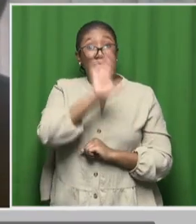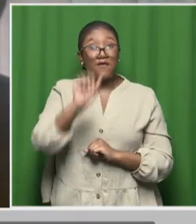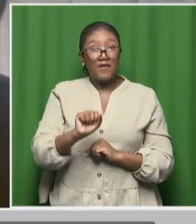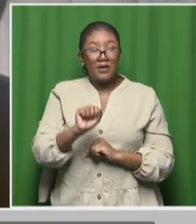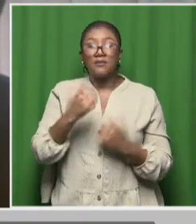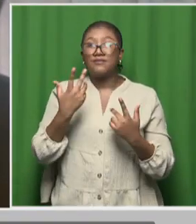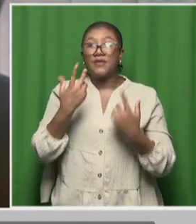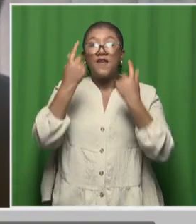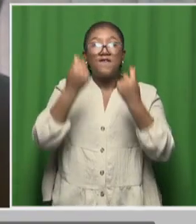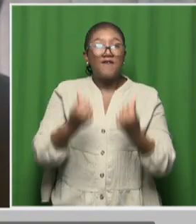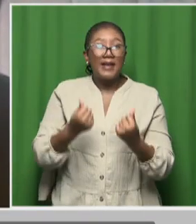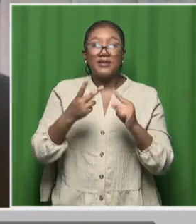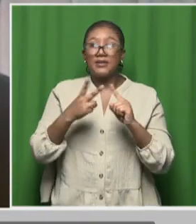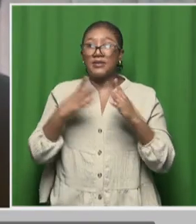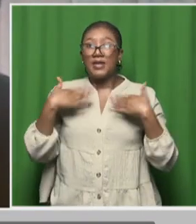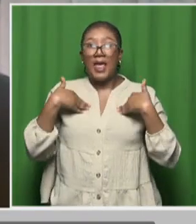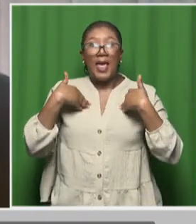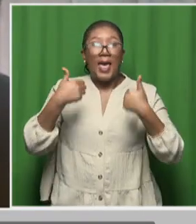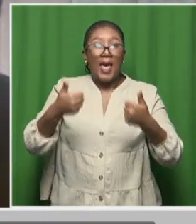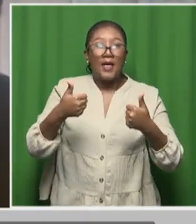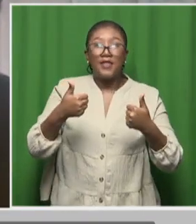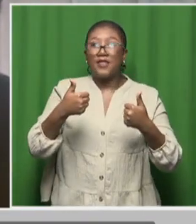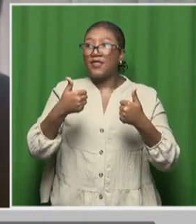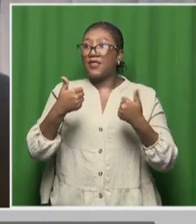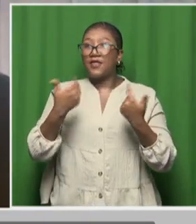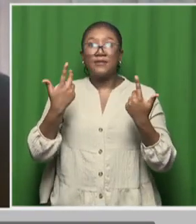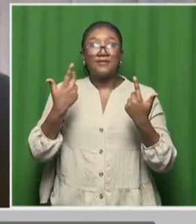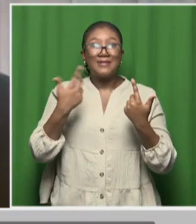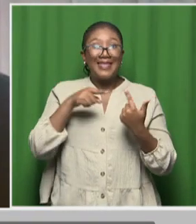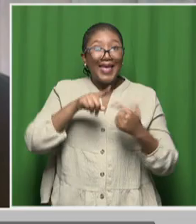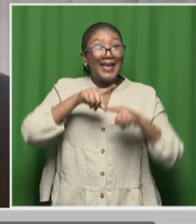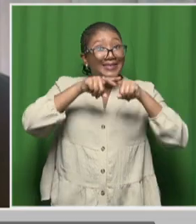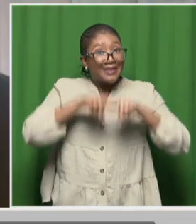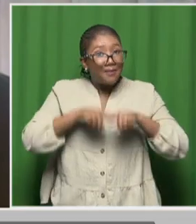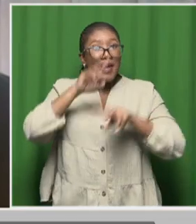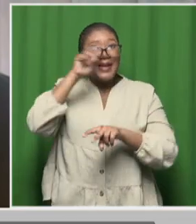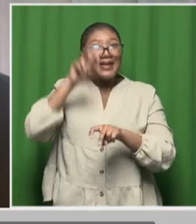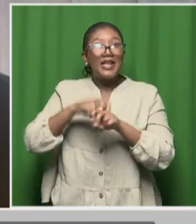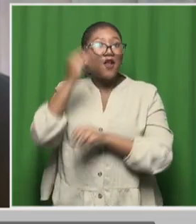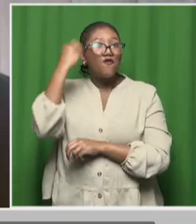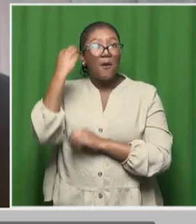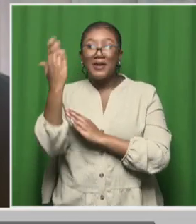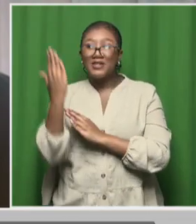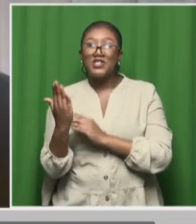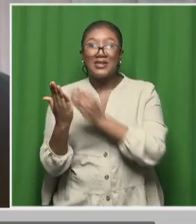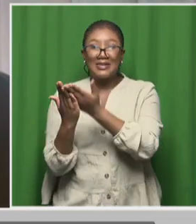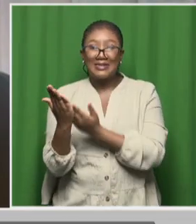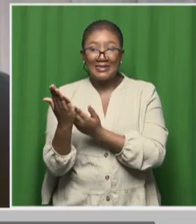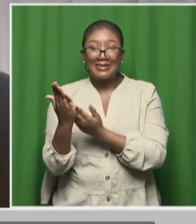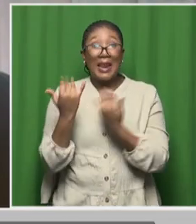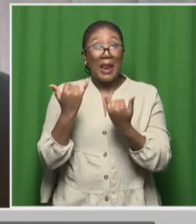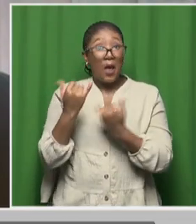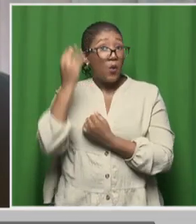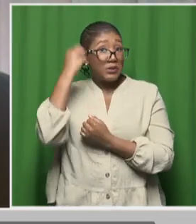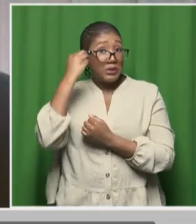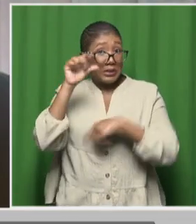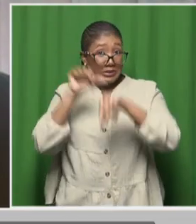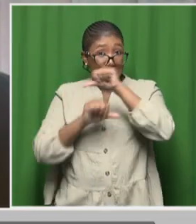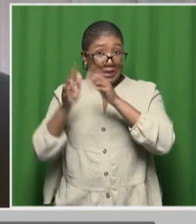finance and the healthcare sectors rely heavily on data-driven insights. So how can data scientists meet this demand?